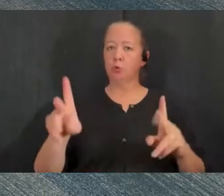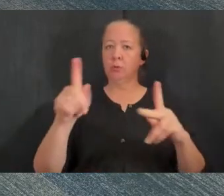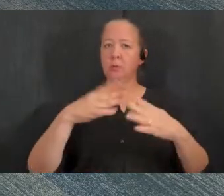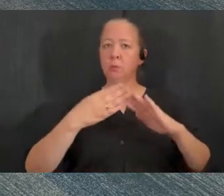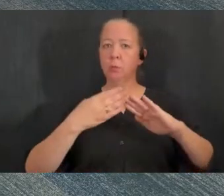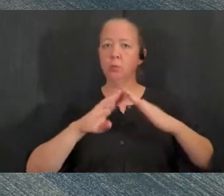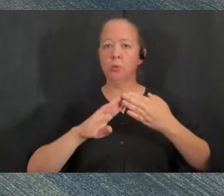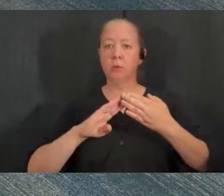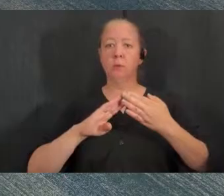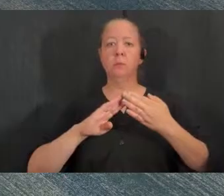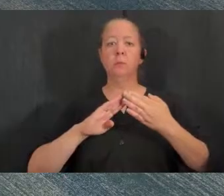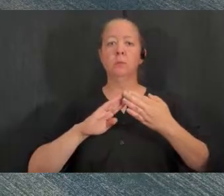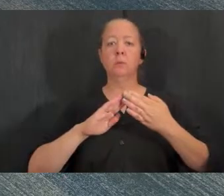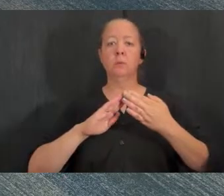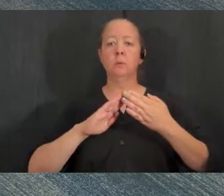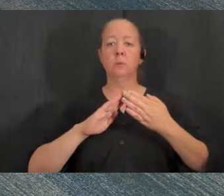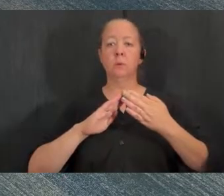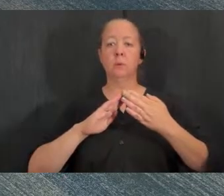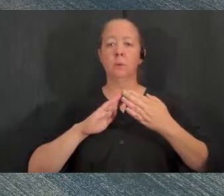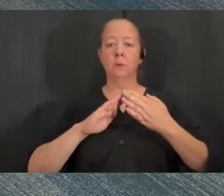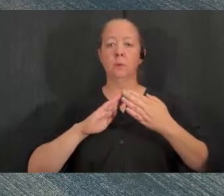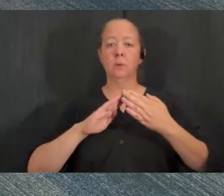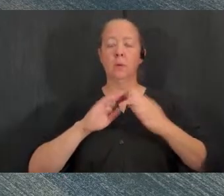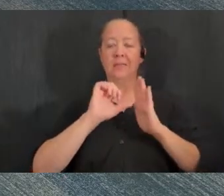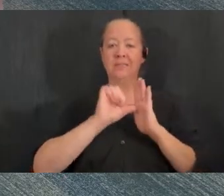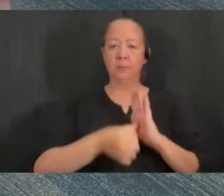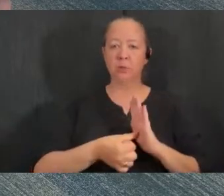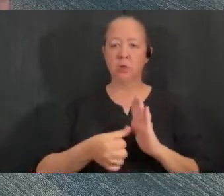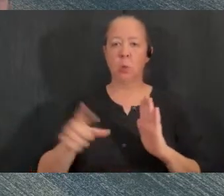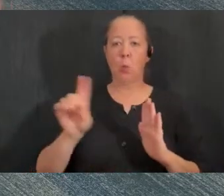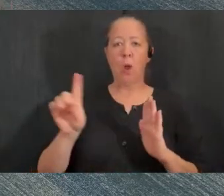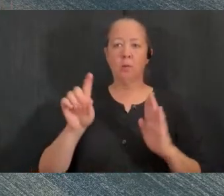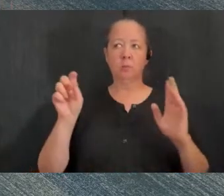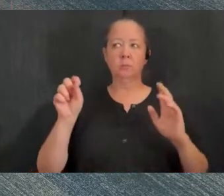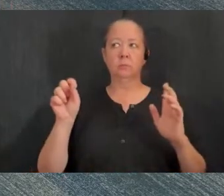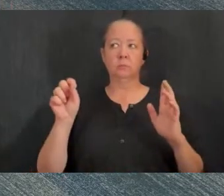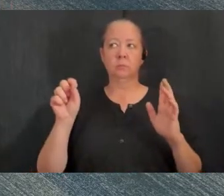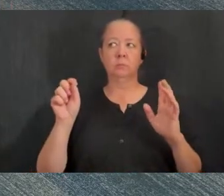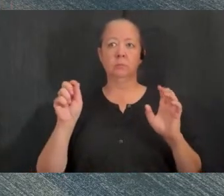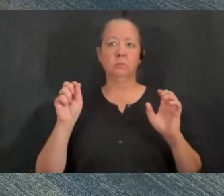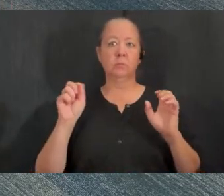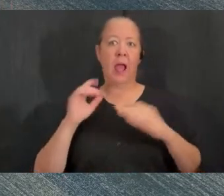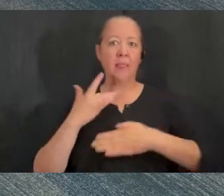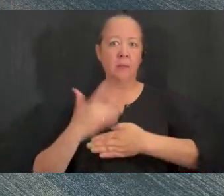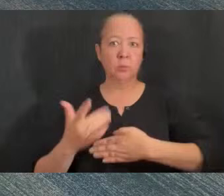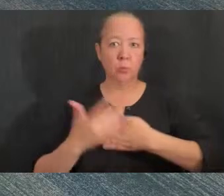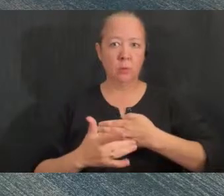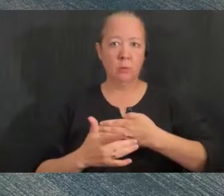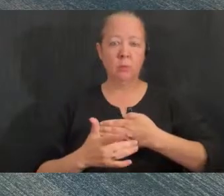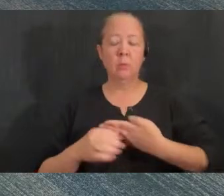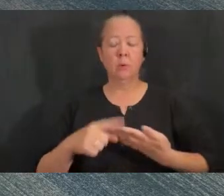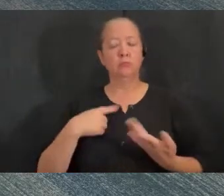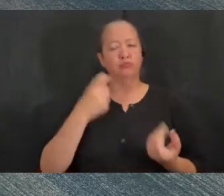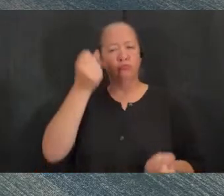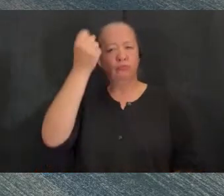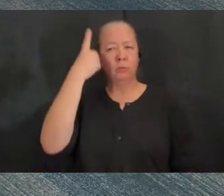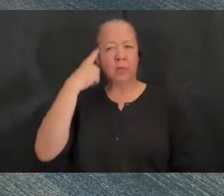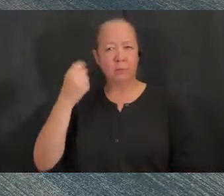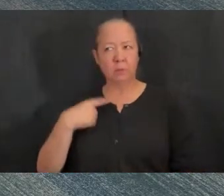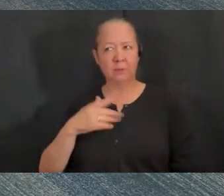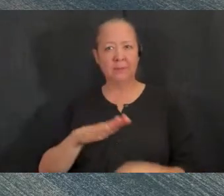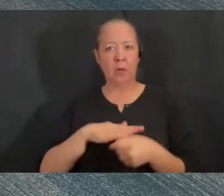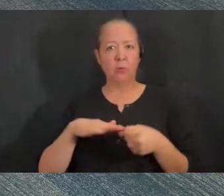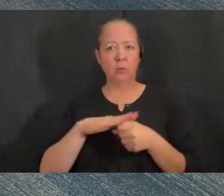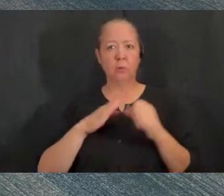especially where they're eligible. Because I understand that there are areas of the community that are not. Same thing with